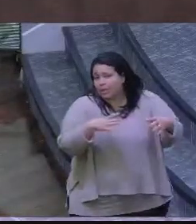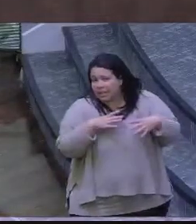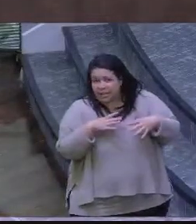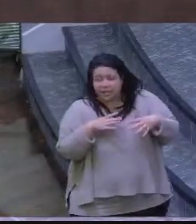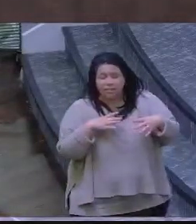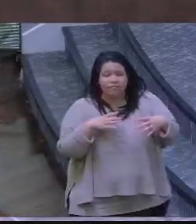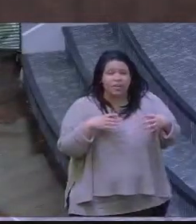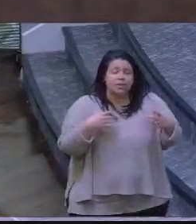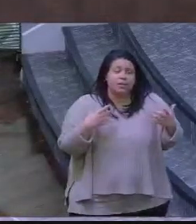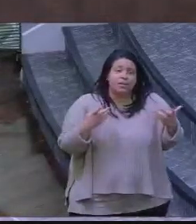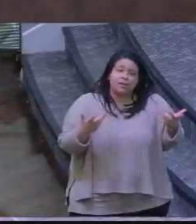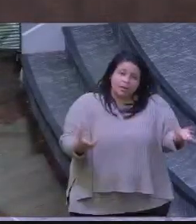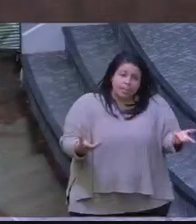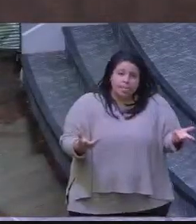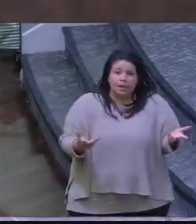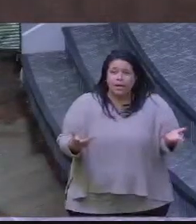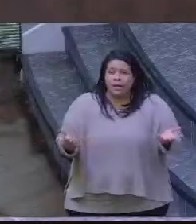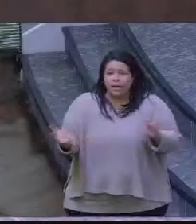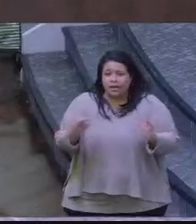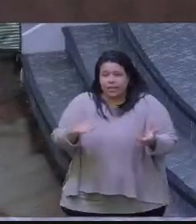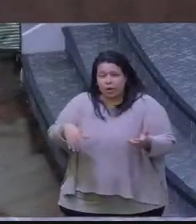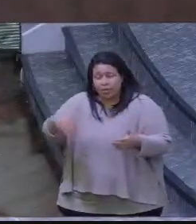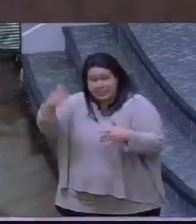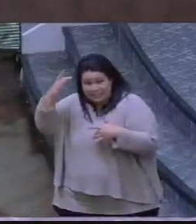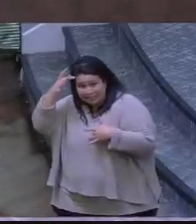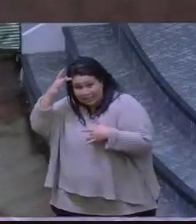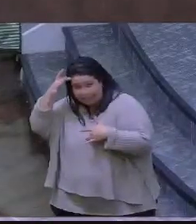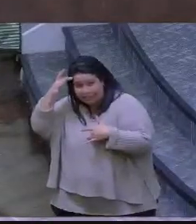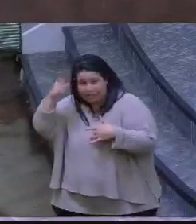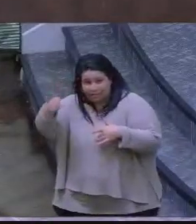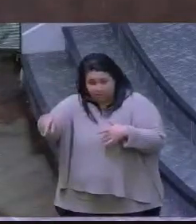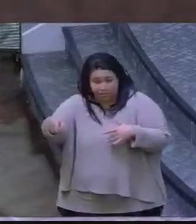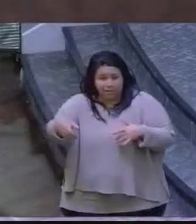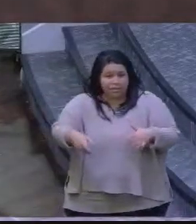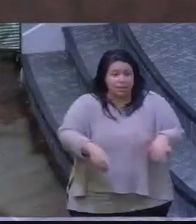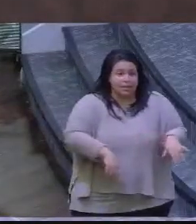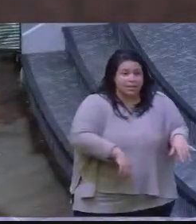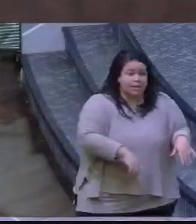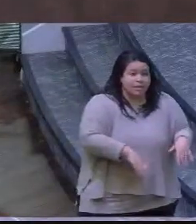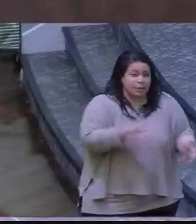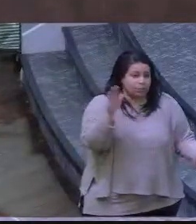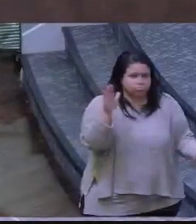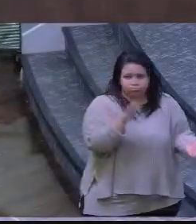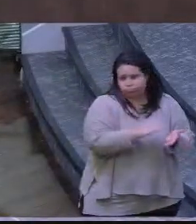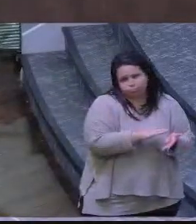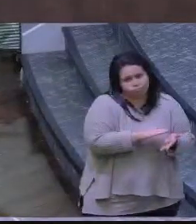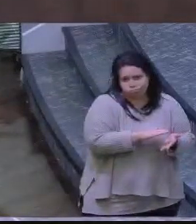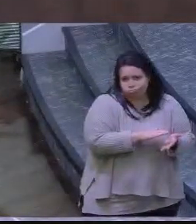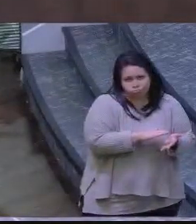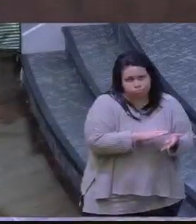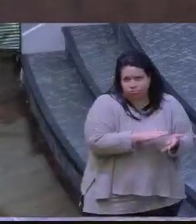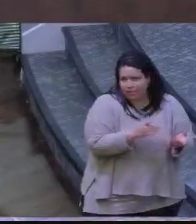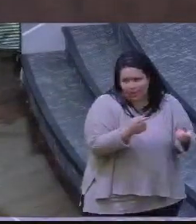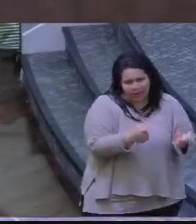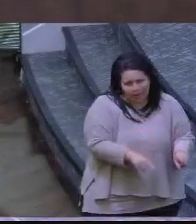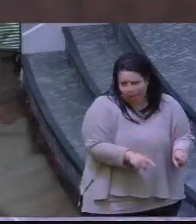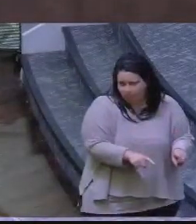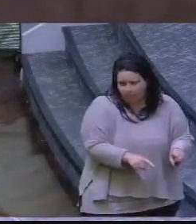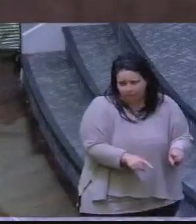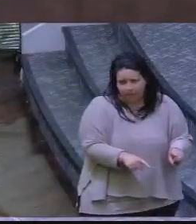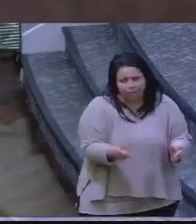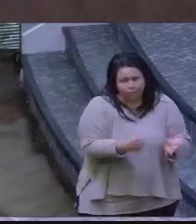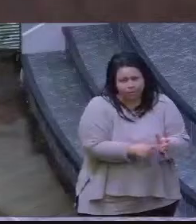not see leave being something that is going to decrease over time with the trends that we're seeing. So.